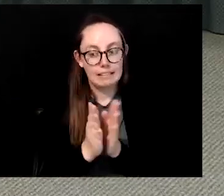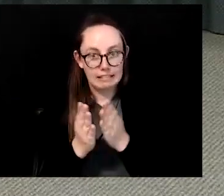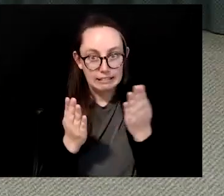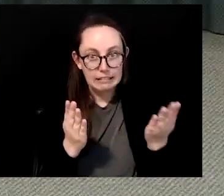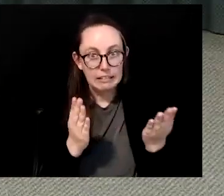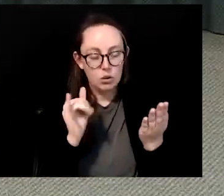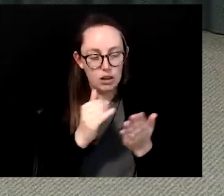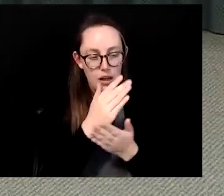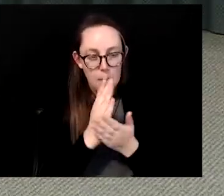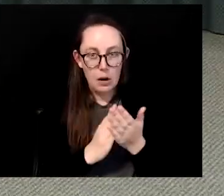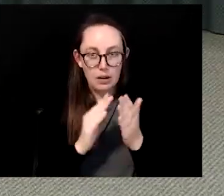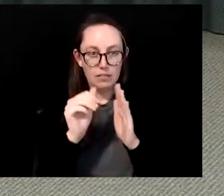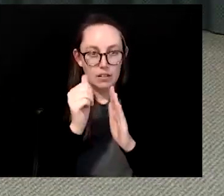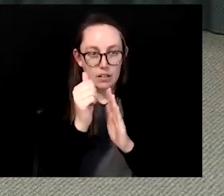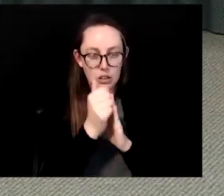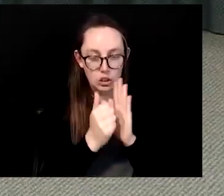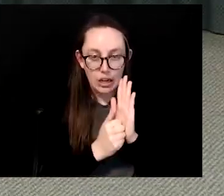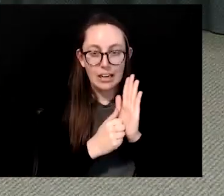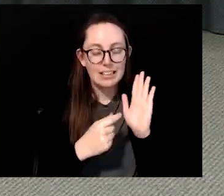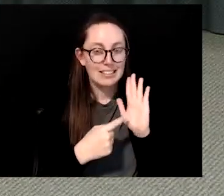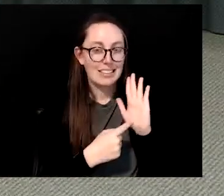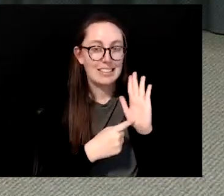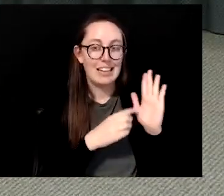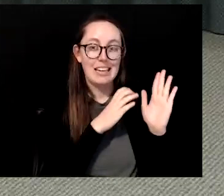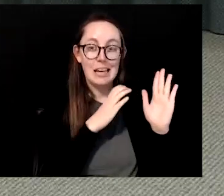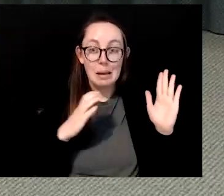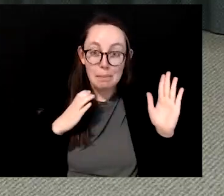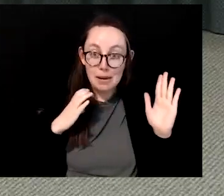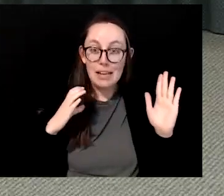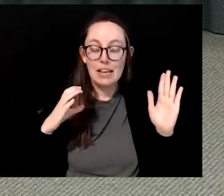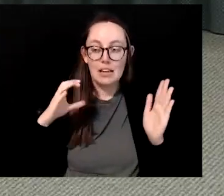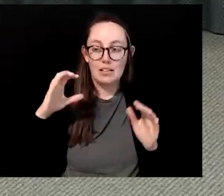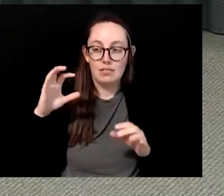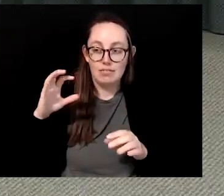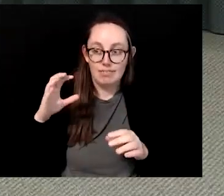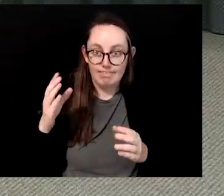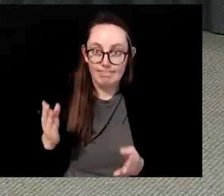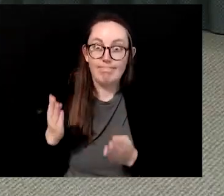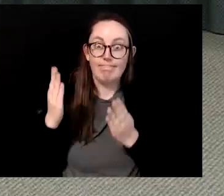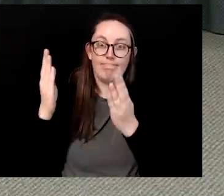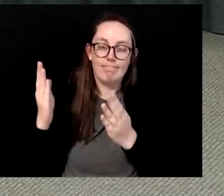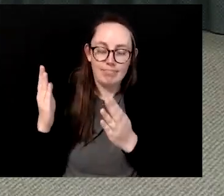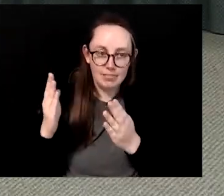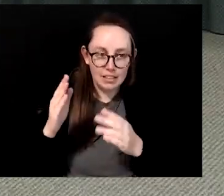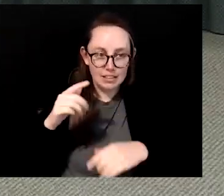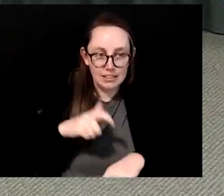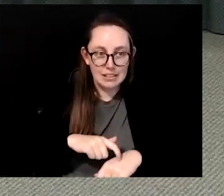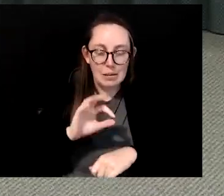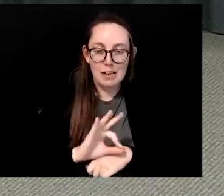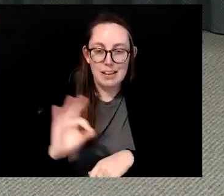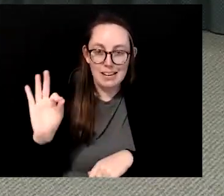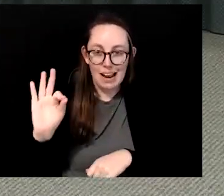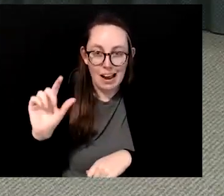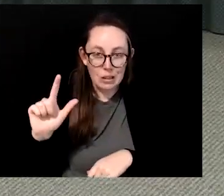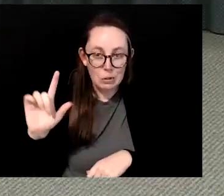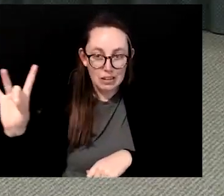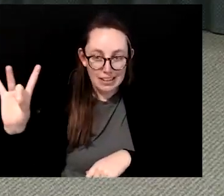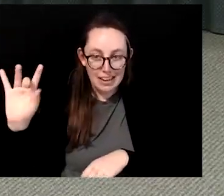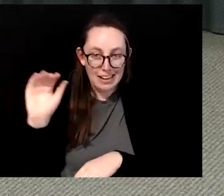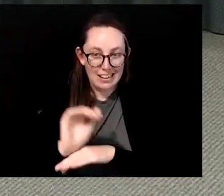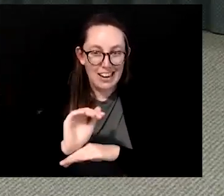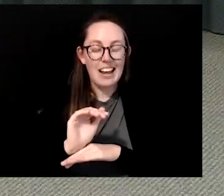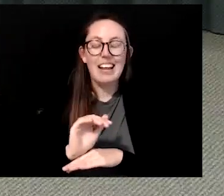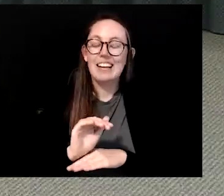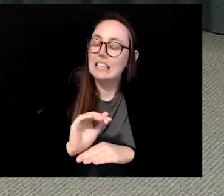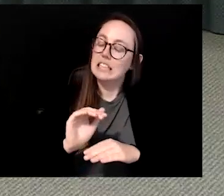says committee appointments at 9 25 PM um the uh that should read announcements and also